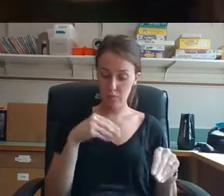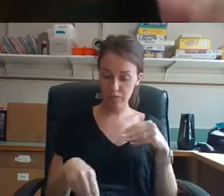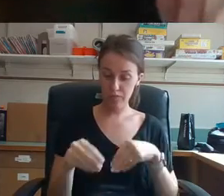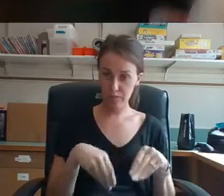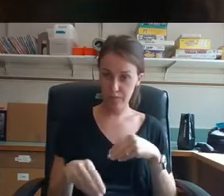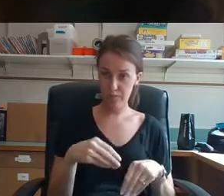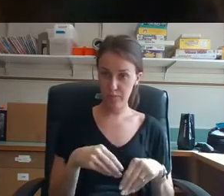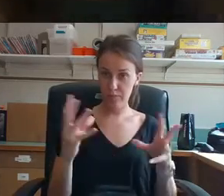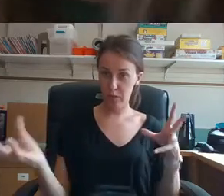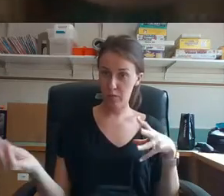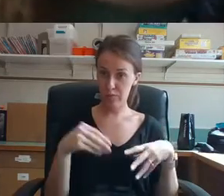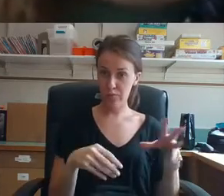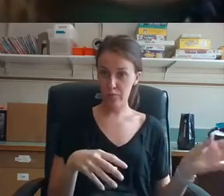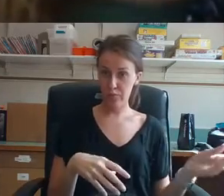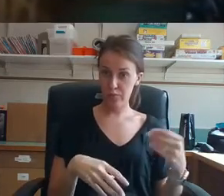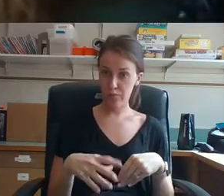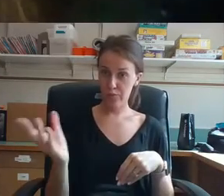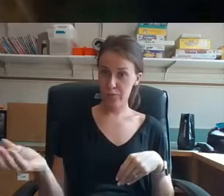are very dangerous.